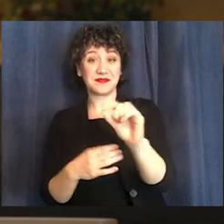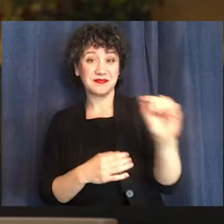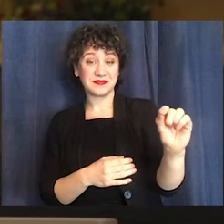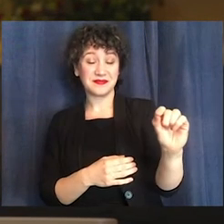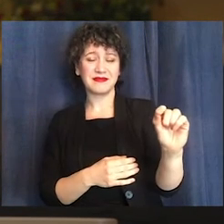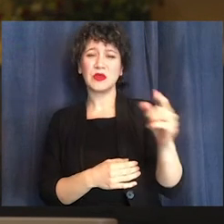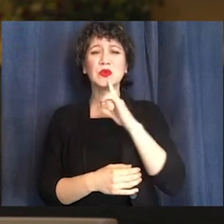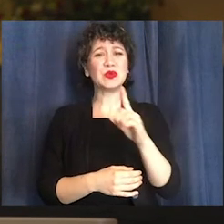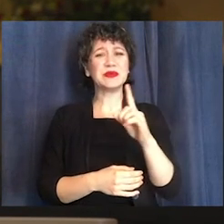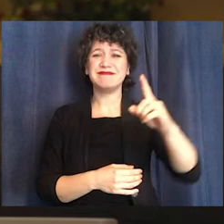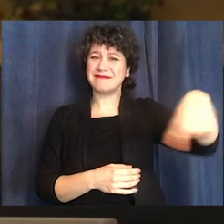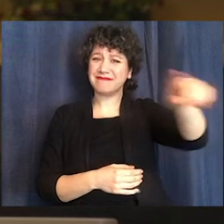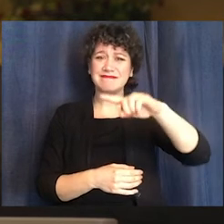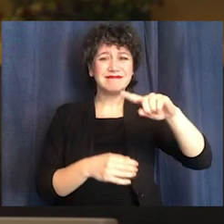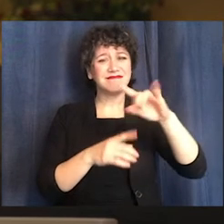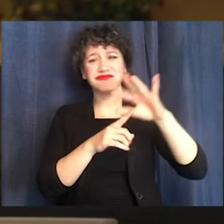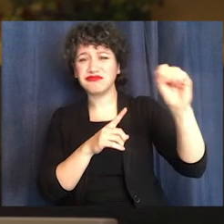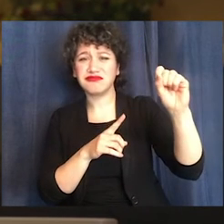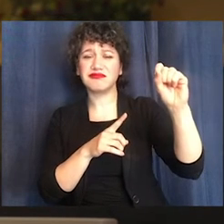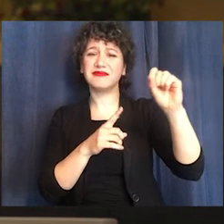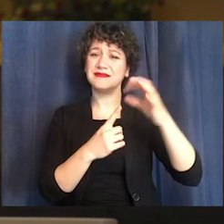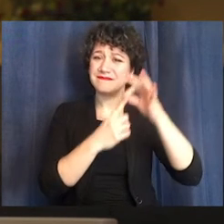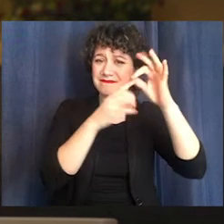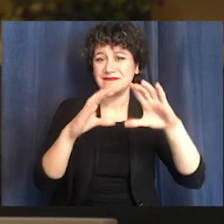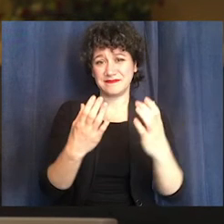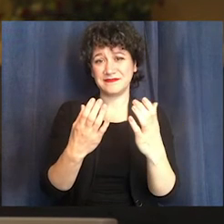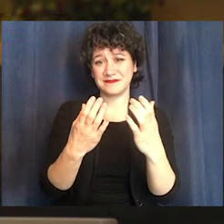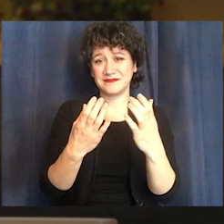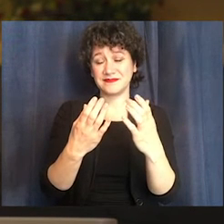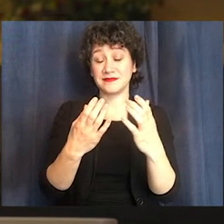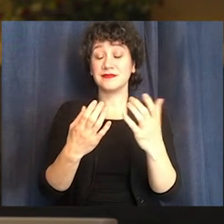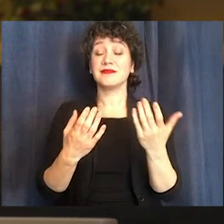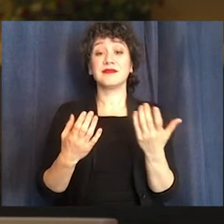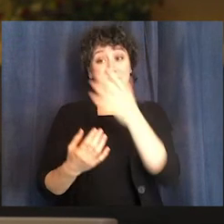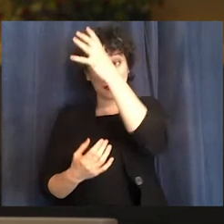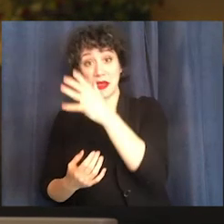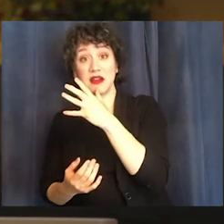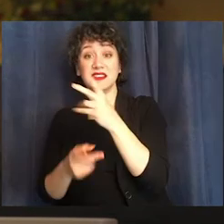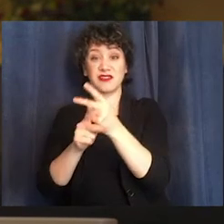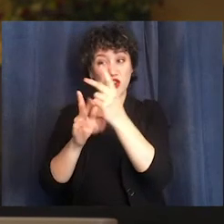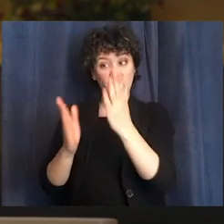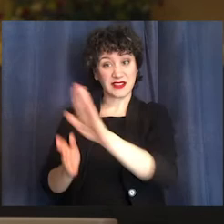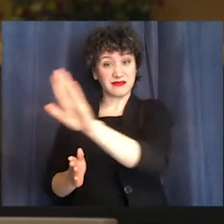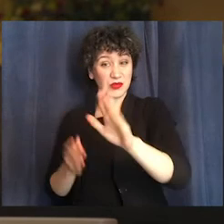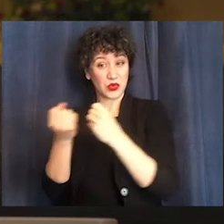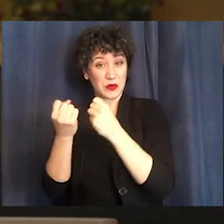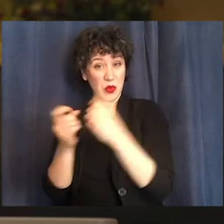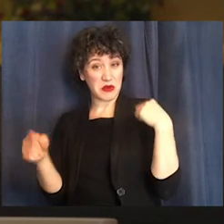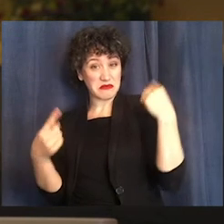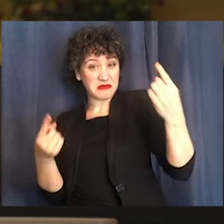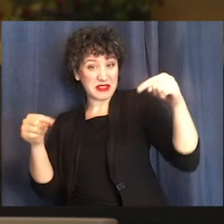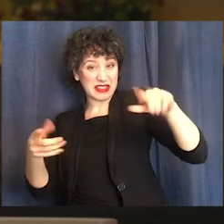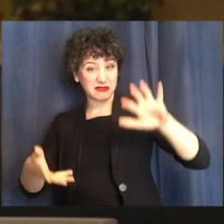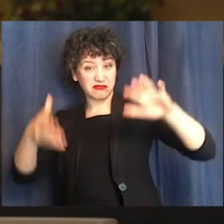are an incredibly unique class. The support the parents and the guardians have shown during this difficult reality of